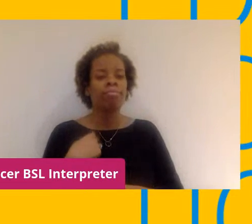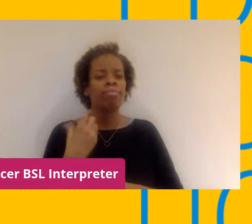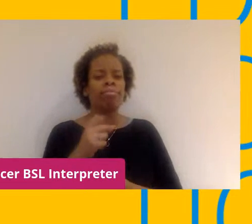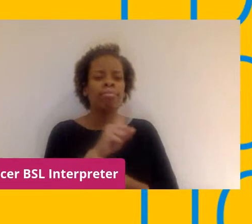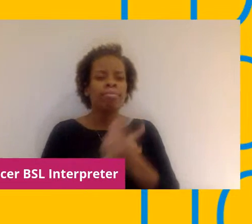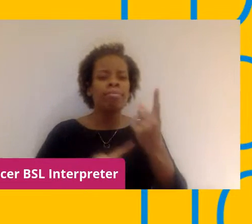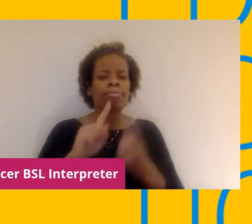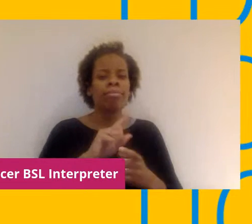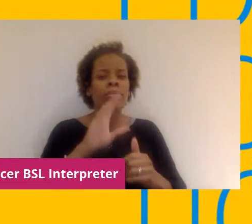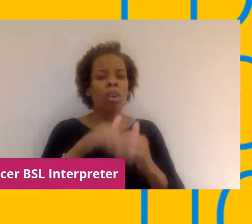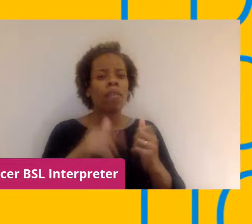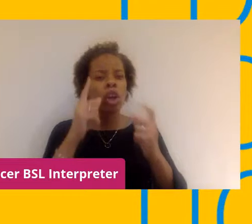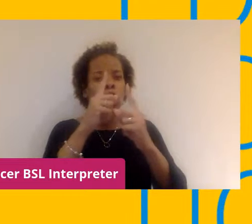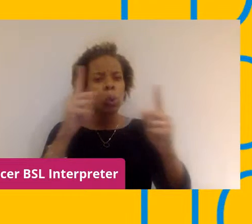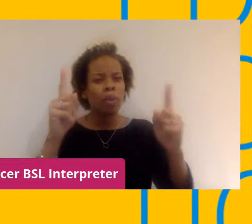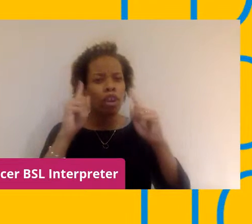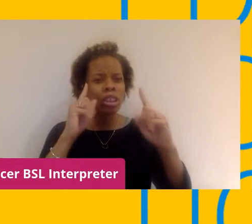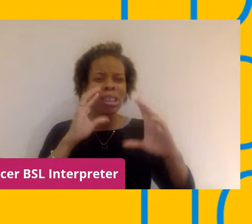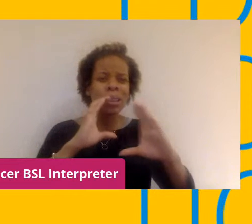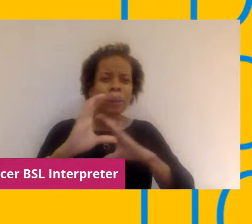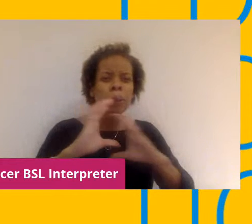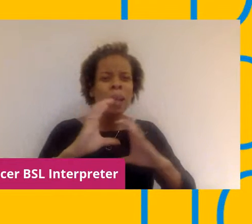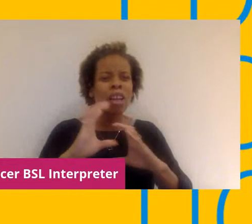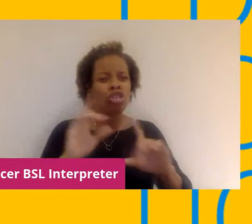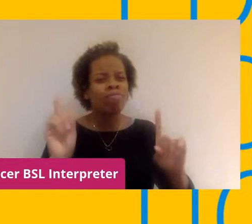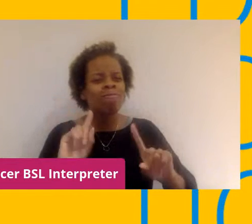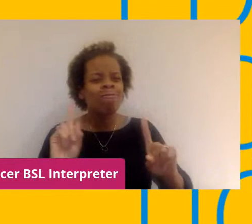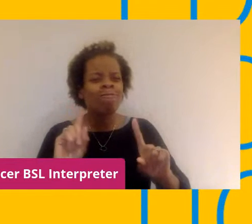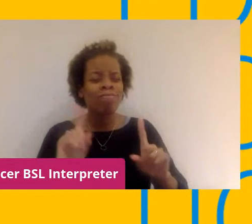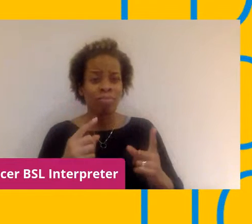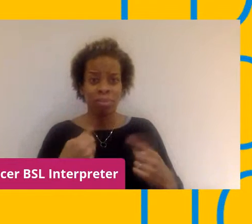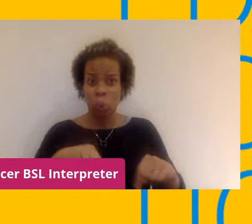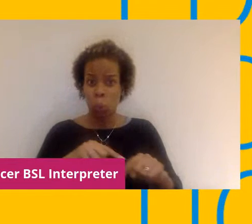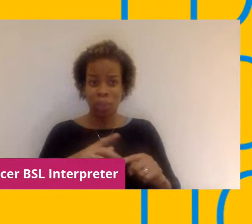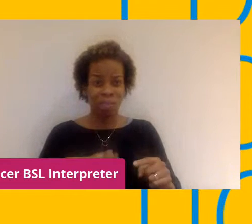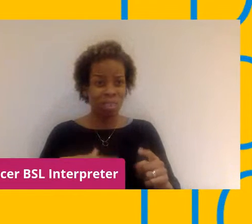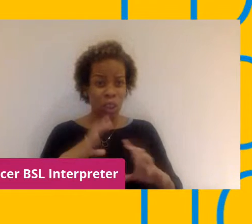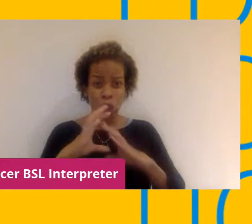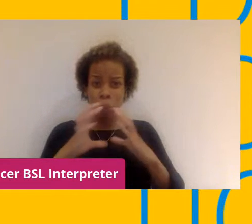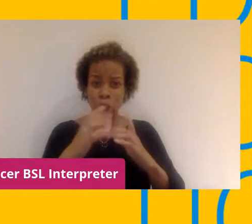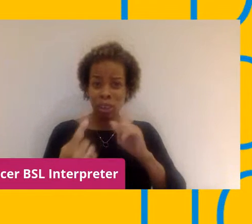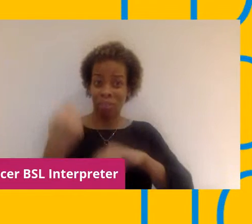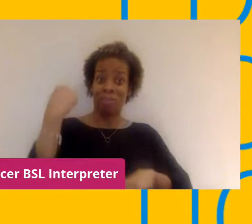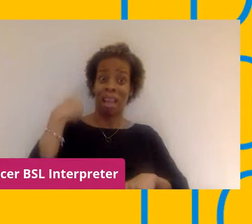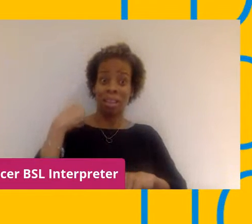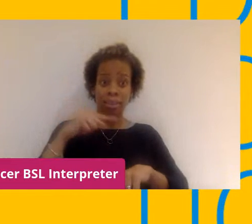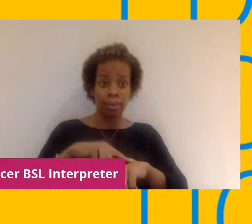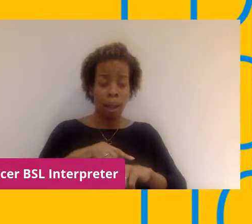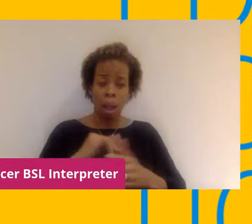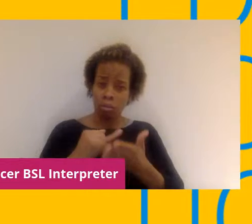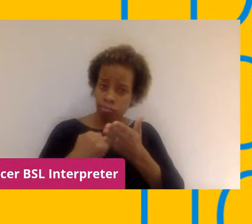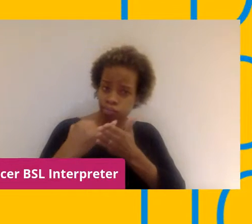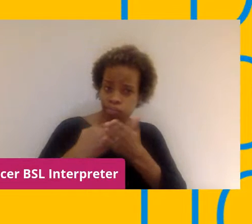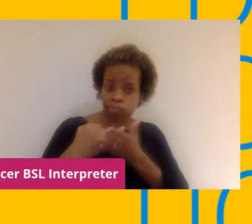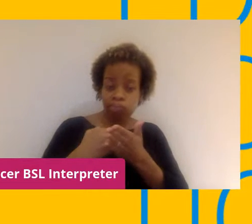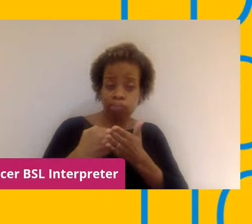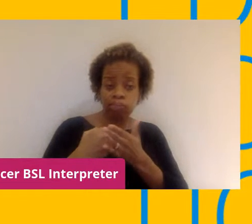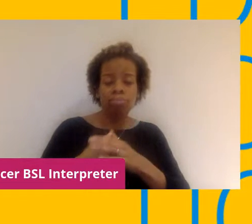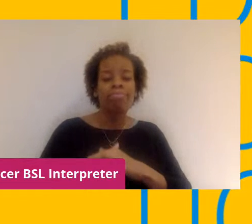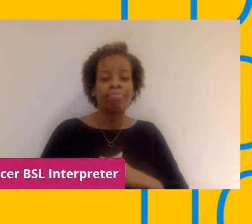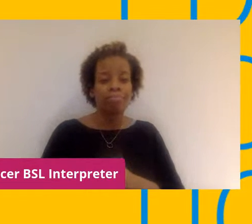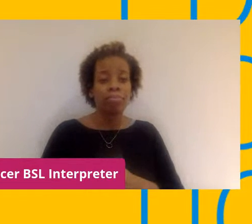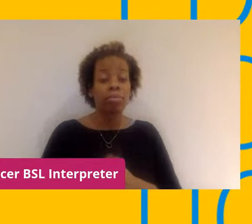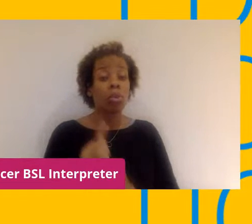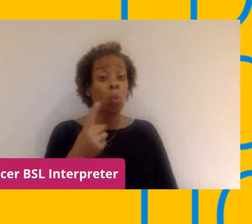on university comms and how awful we thought they were. And then what happened was that a